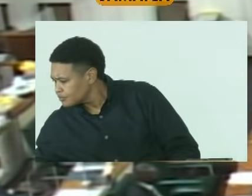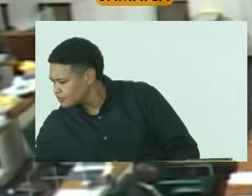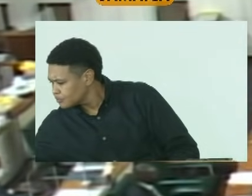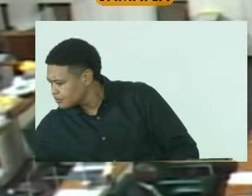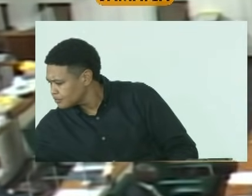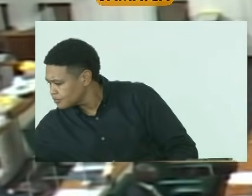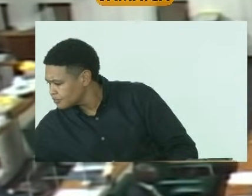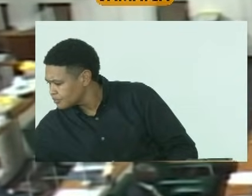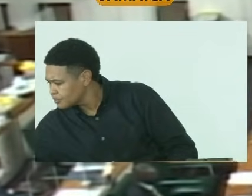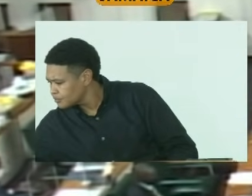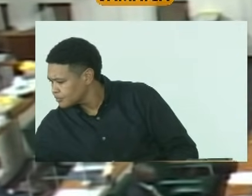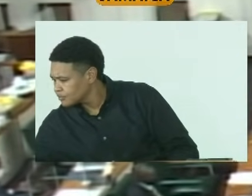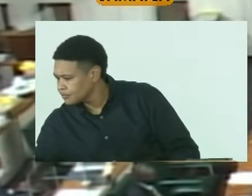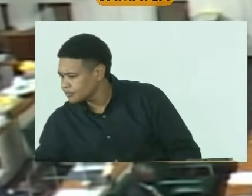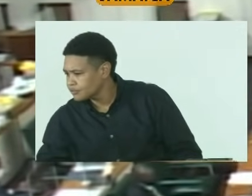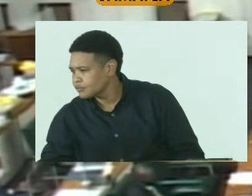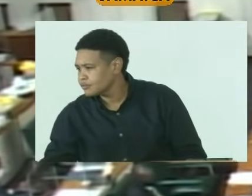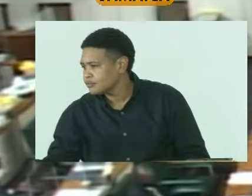House Leader